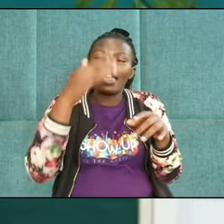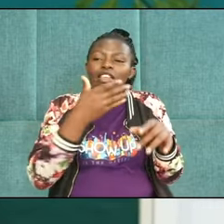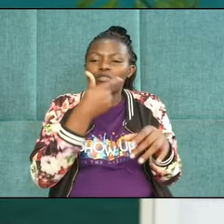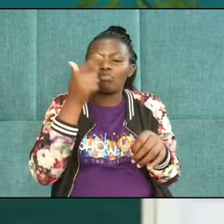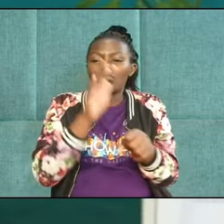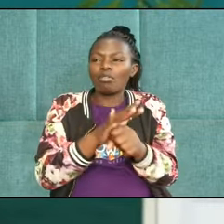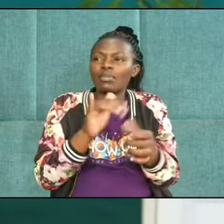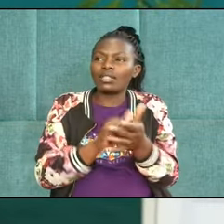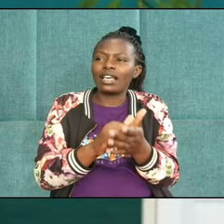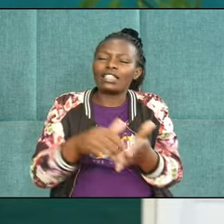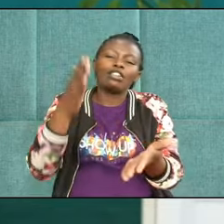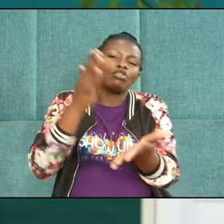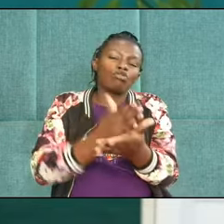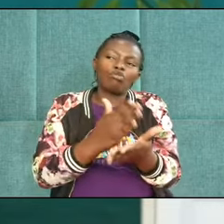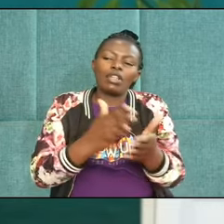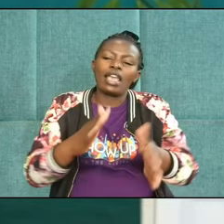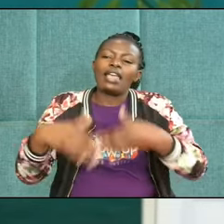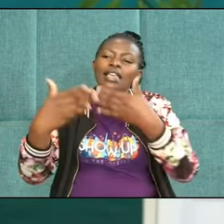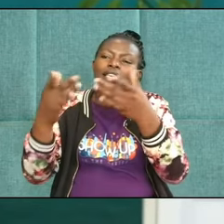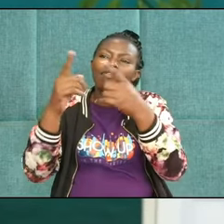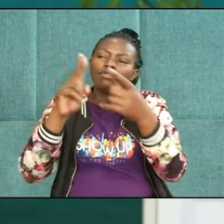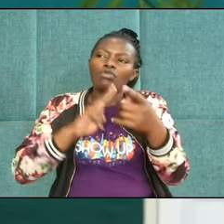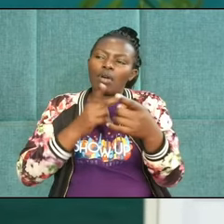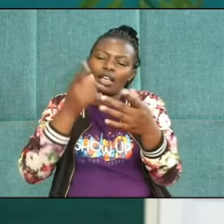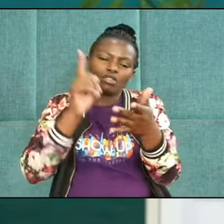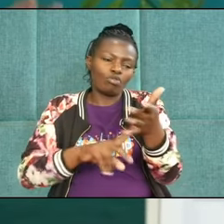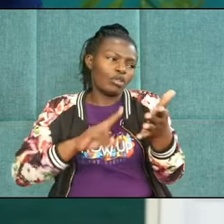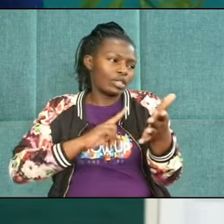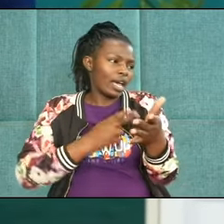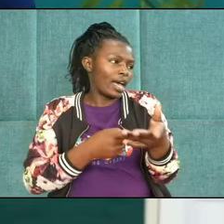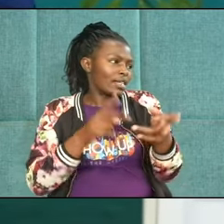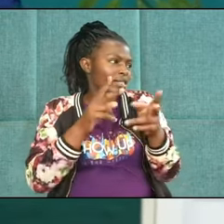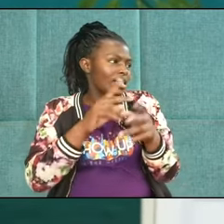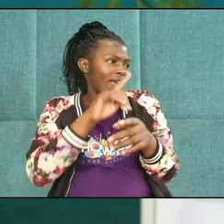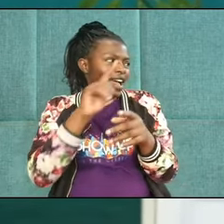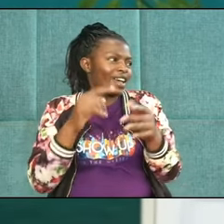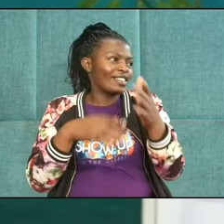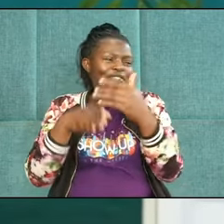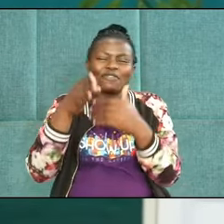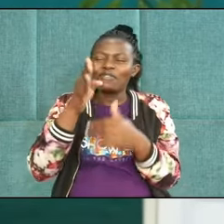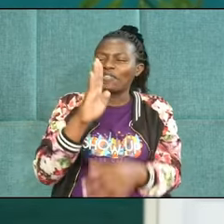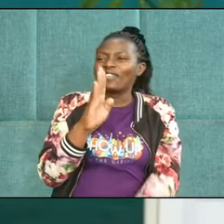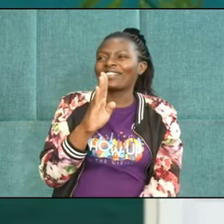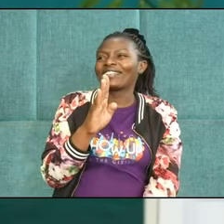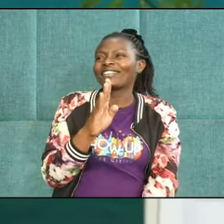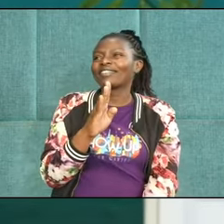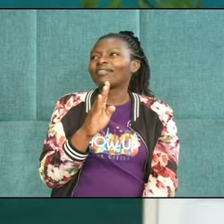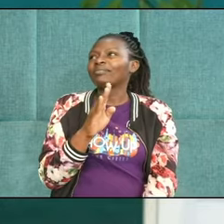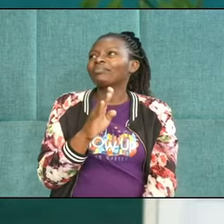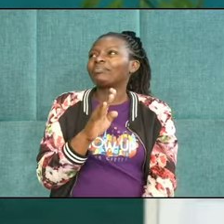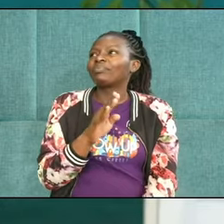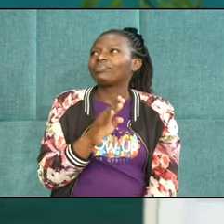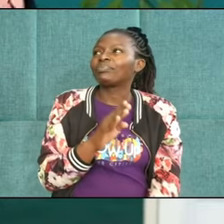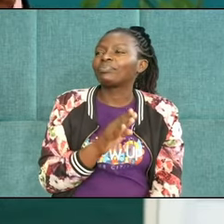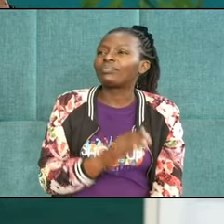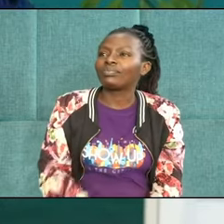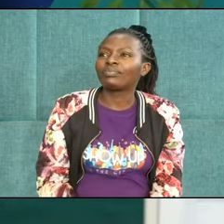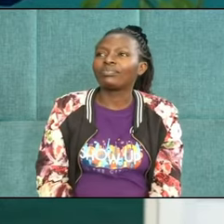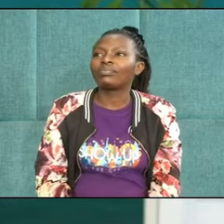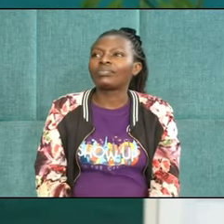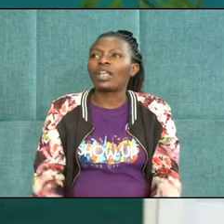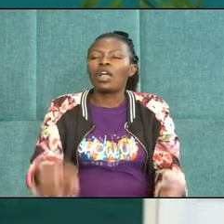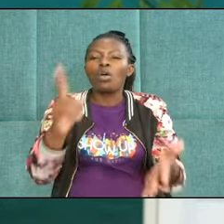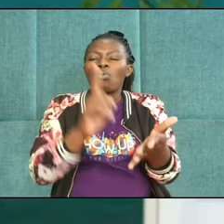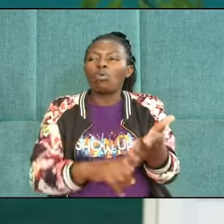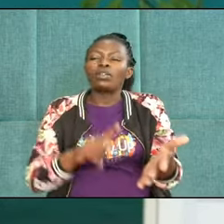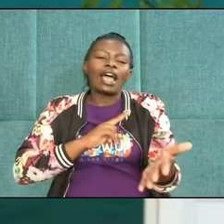definitely give us what we are asking for. So what do we learn from this first insurance policy before I move to the next? What we learn from